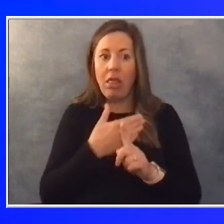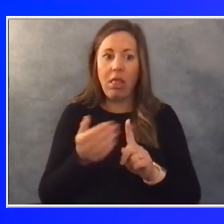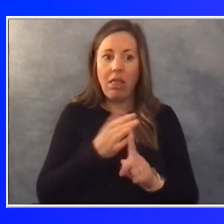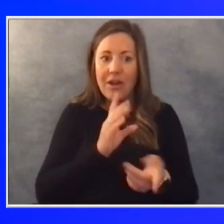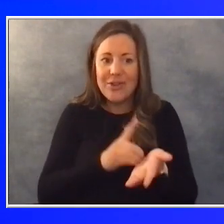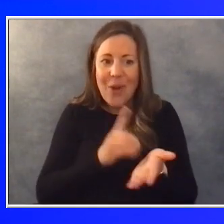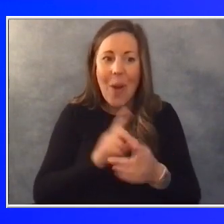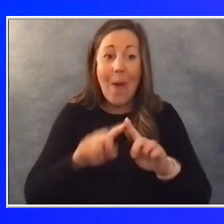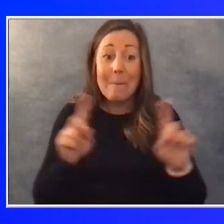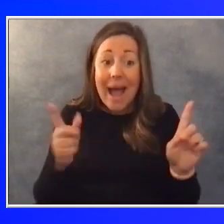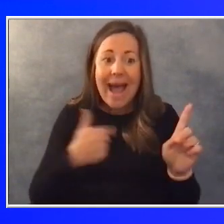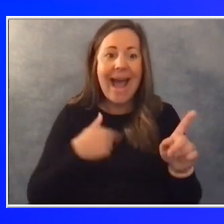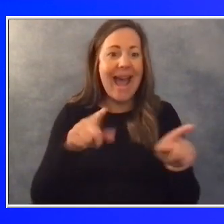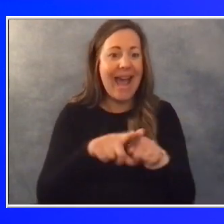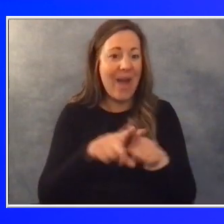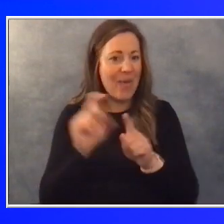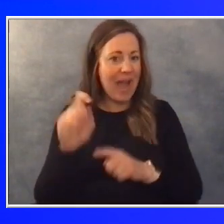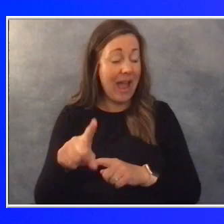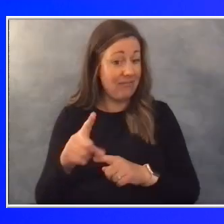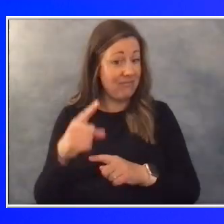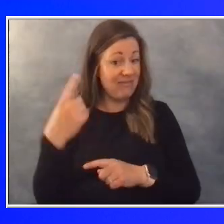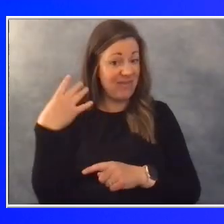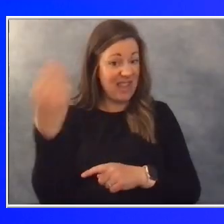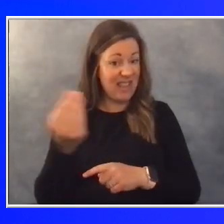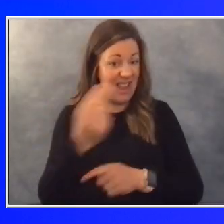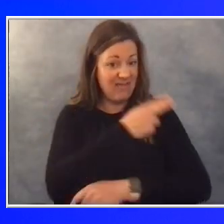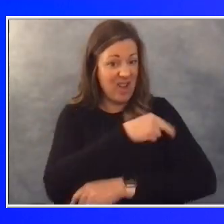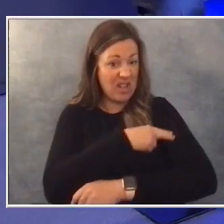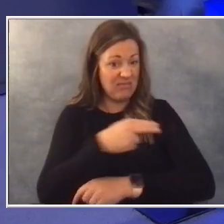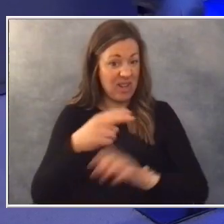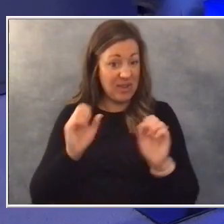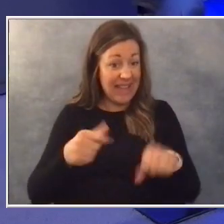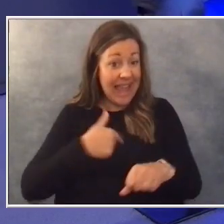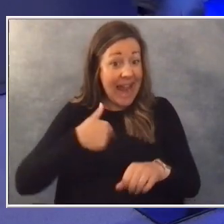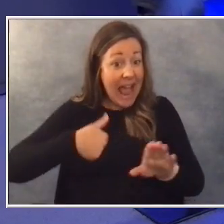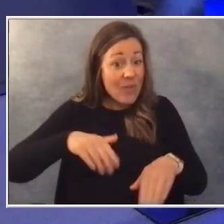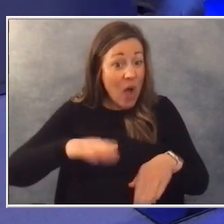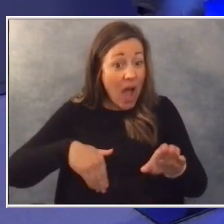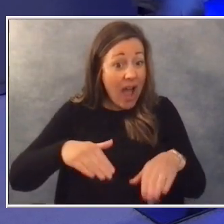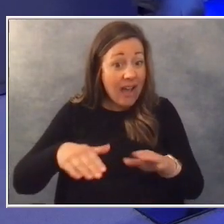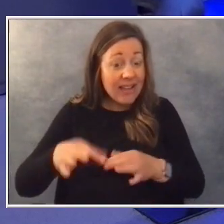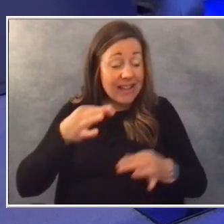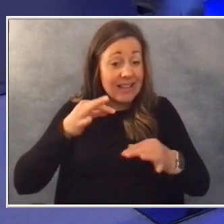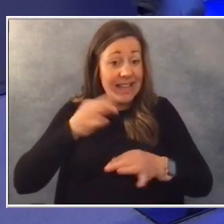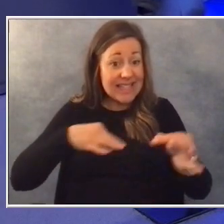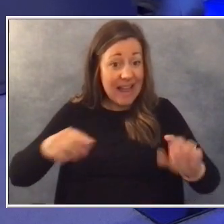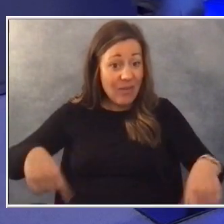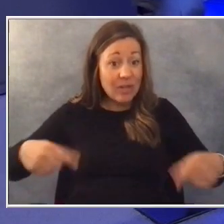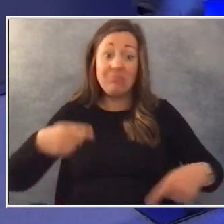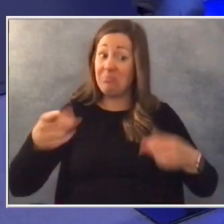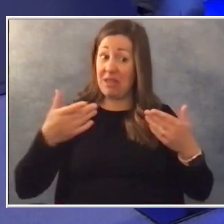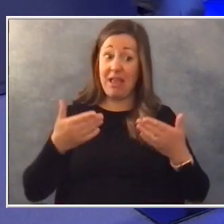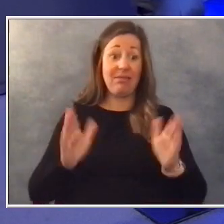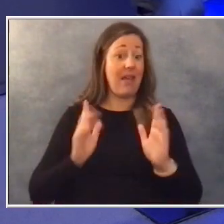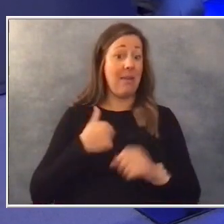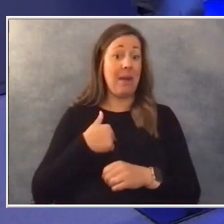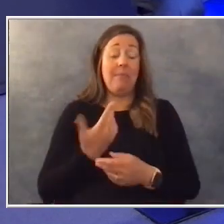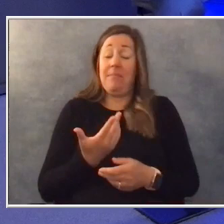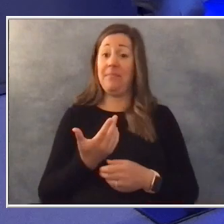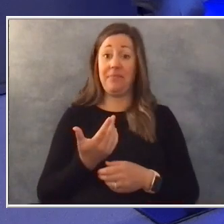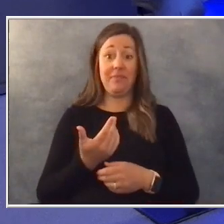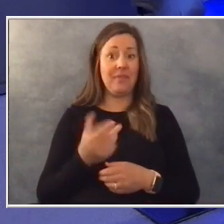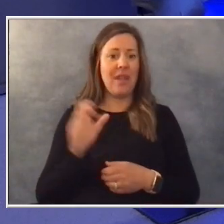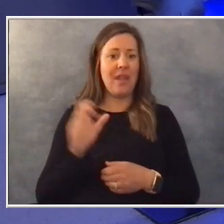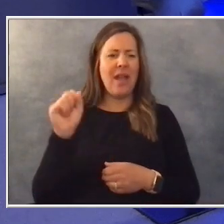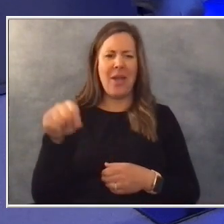I could walk out of the hospital instead of wheelchair out of the hospital. And you did it? They let me do it. Yeah, you bring up the psychological. There's something to know